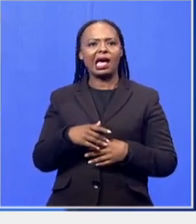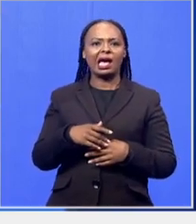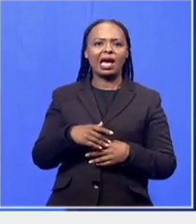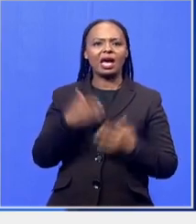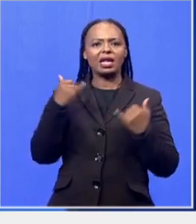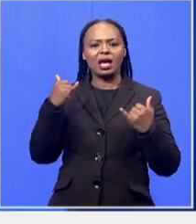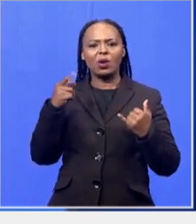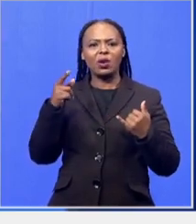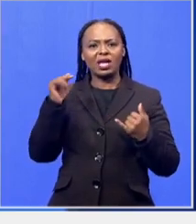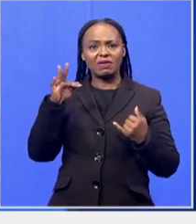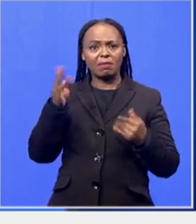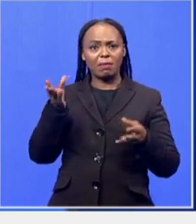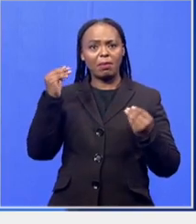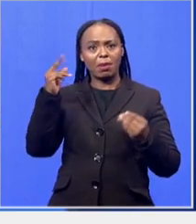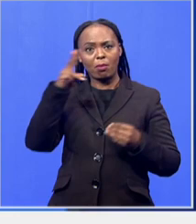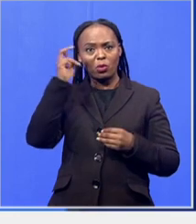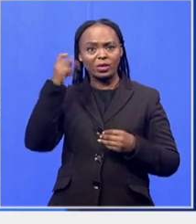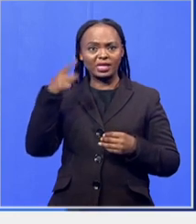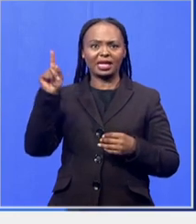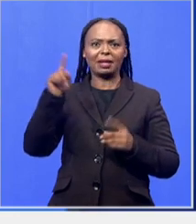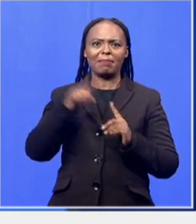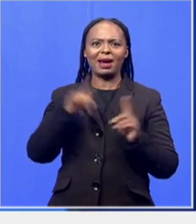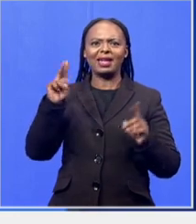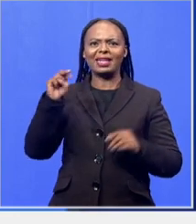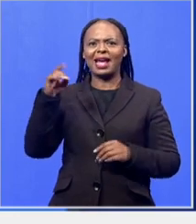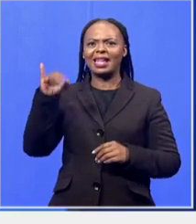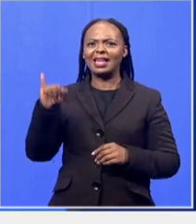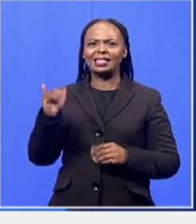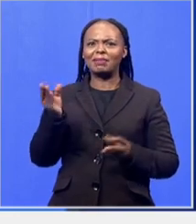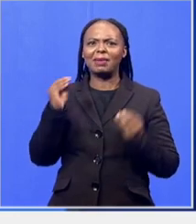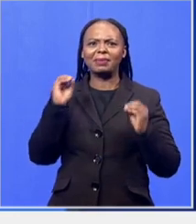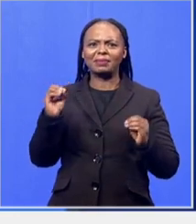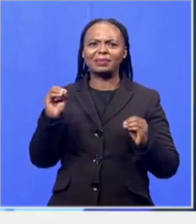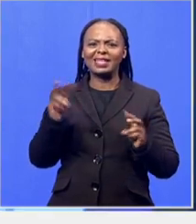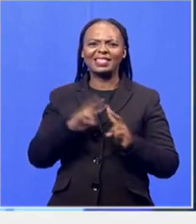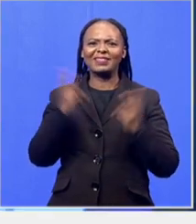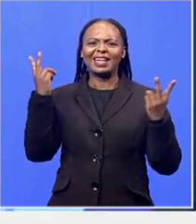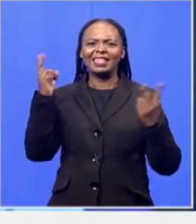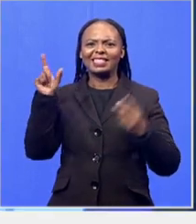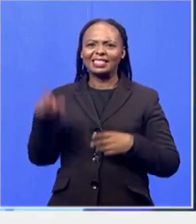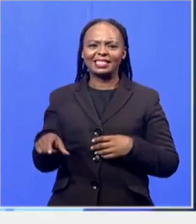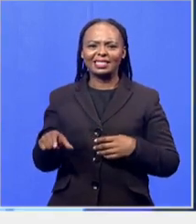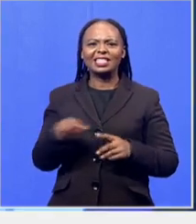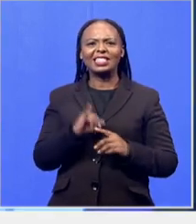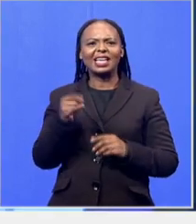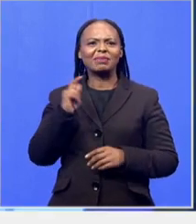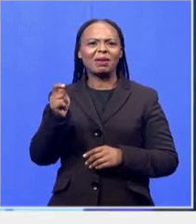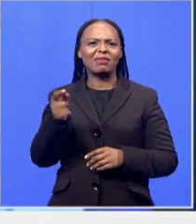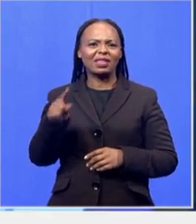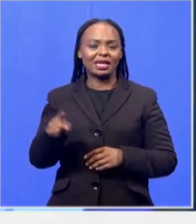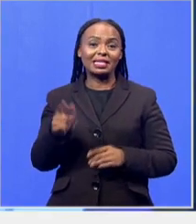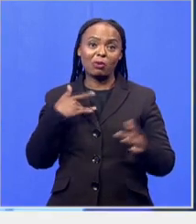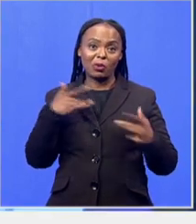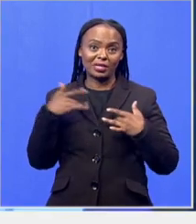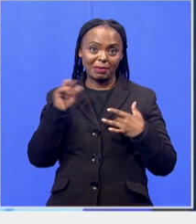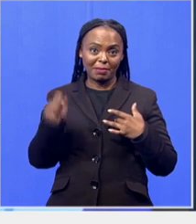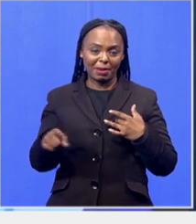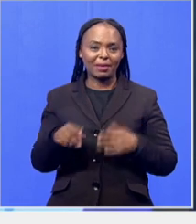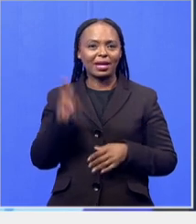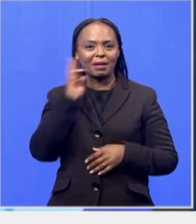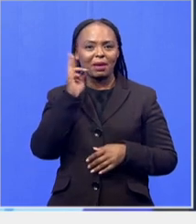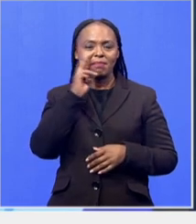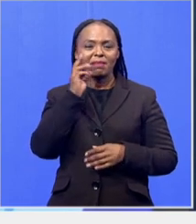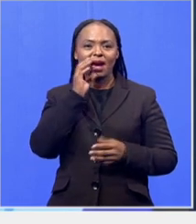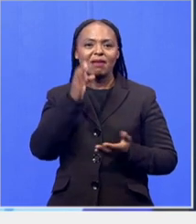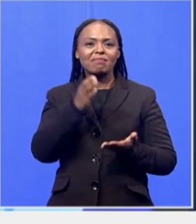blue tick even though they are not Naledi. Yes. Yes. Definitely. And that so they just pay for that. Definitely. And that has been a big concern. Remember the verification